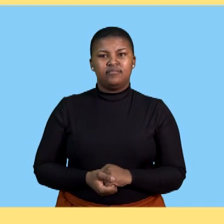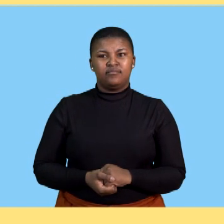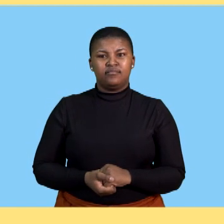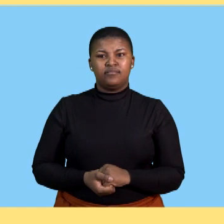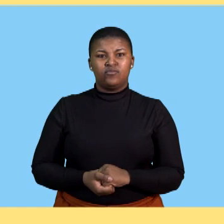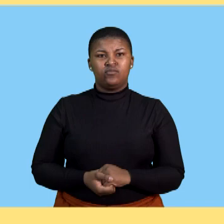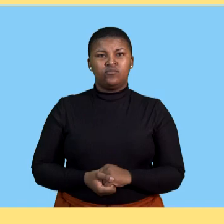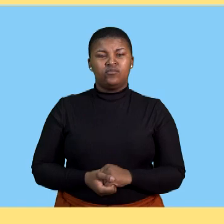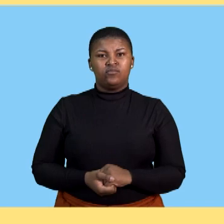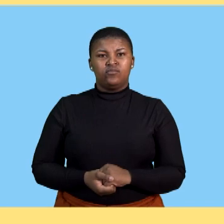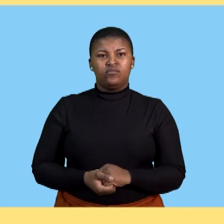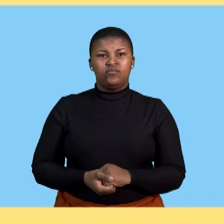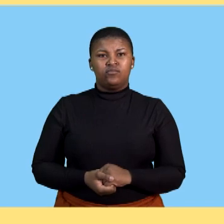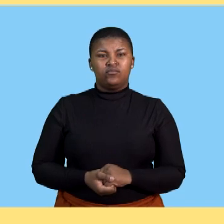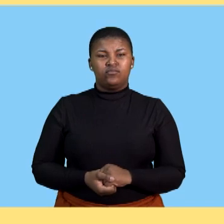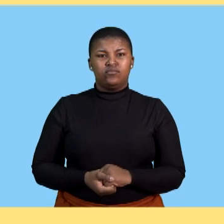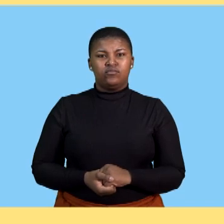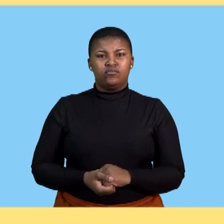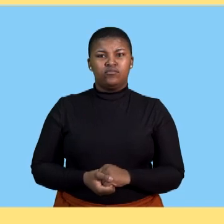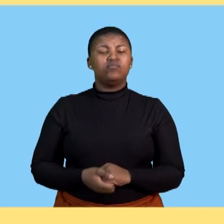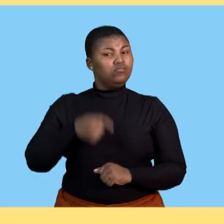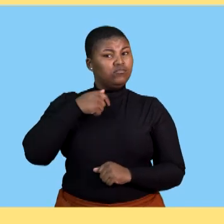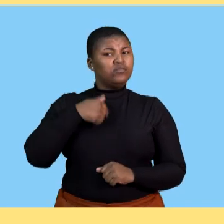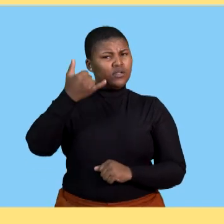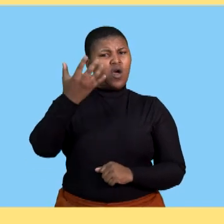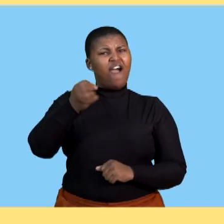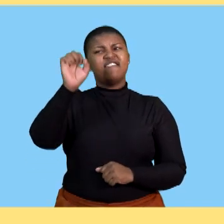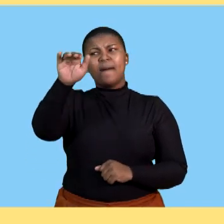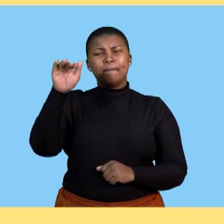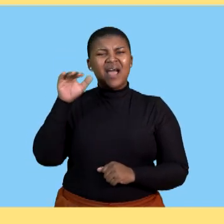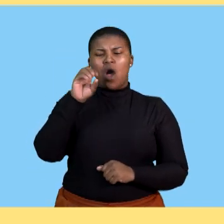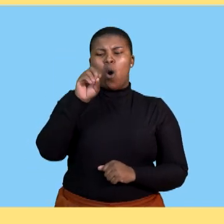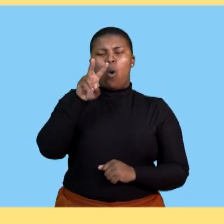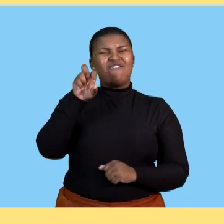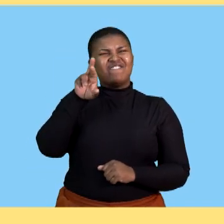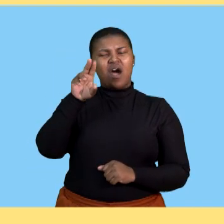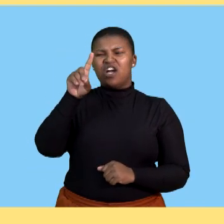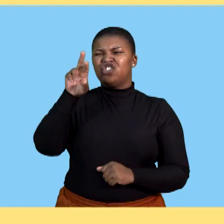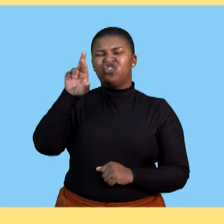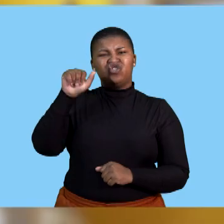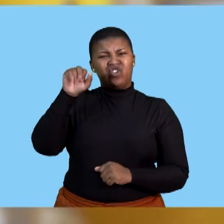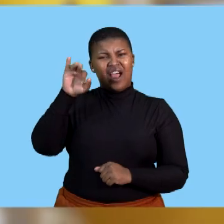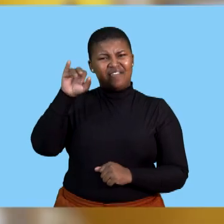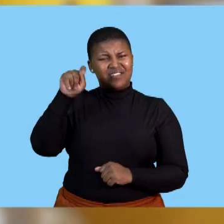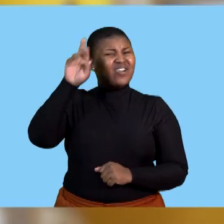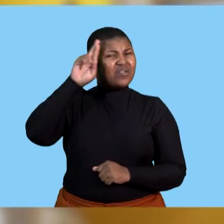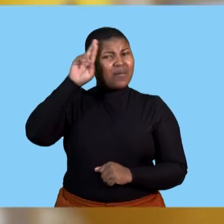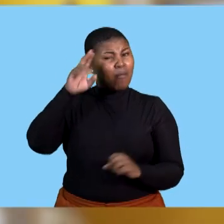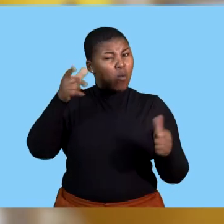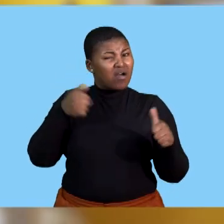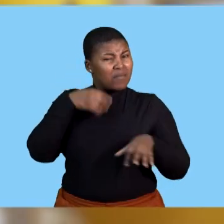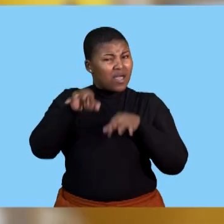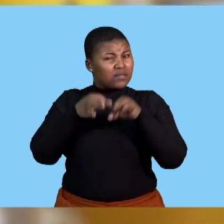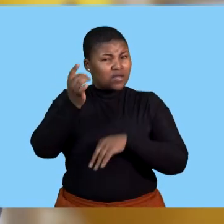I have now what is known as the bank overdraft. Do you still remember what I said about the bank